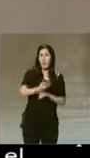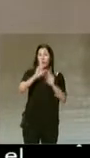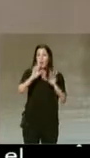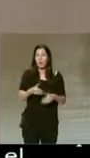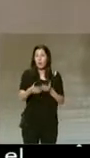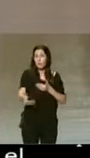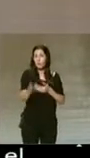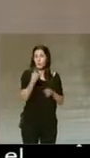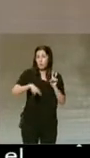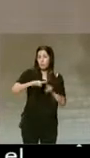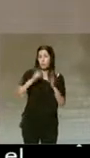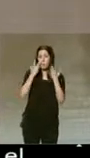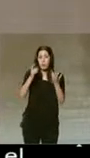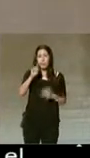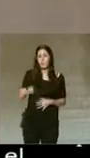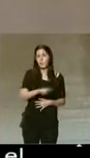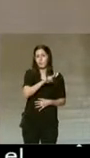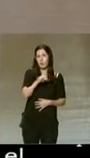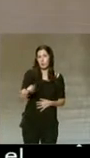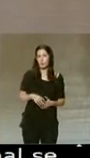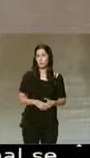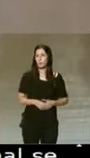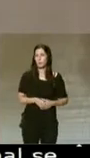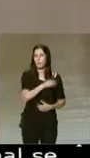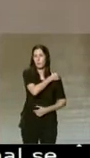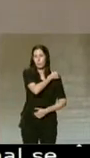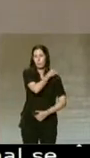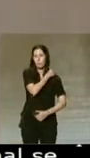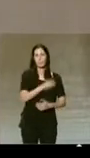Is this investment going to benefit